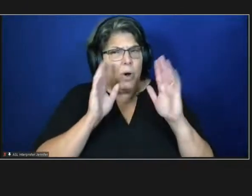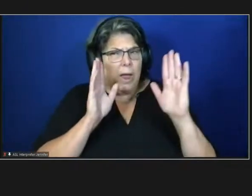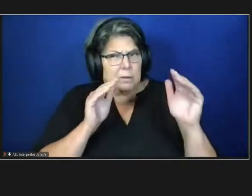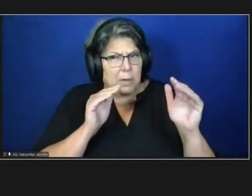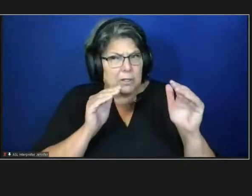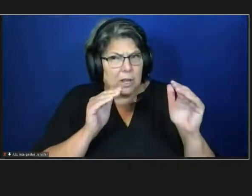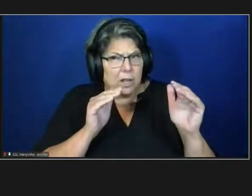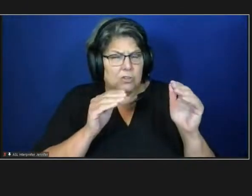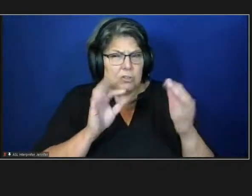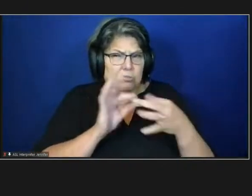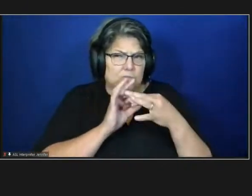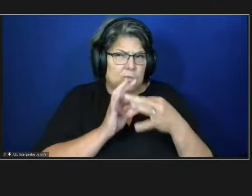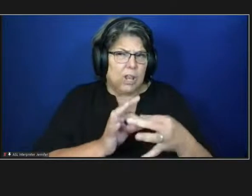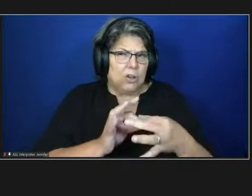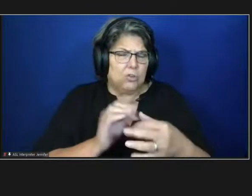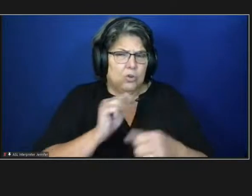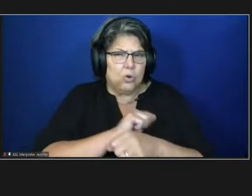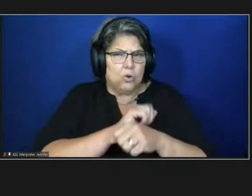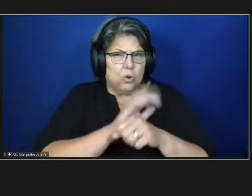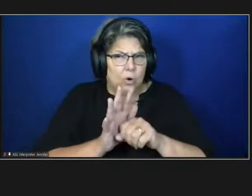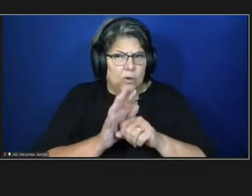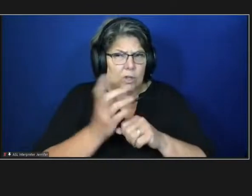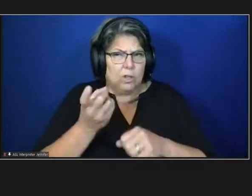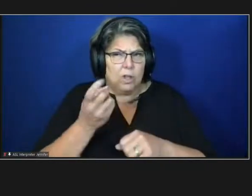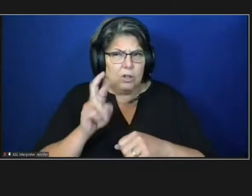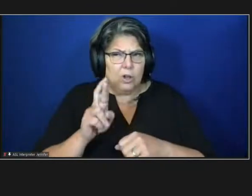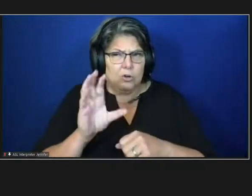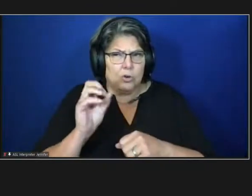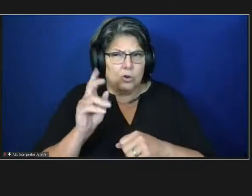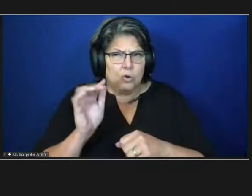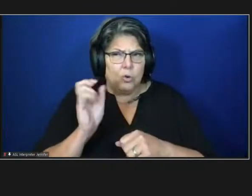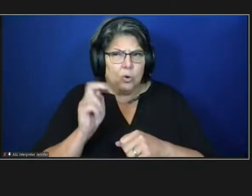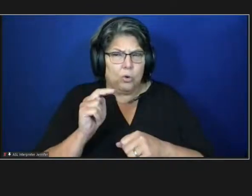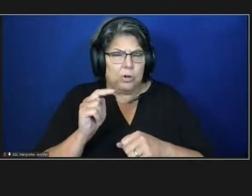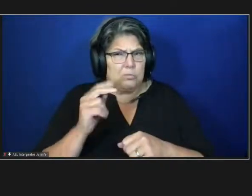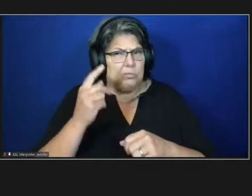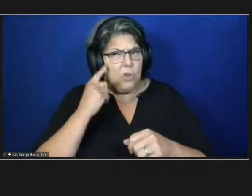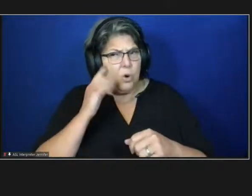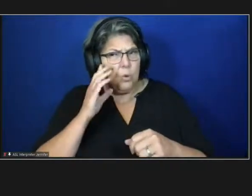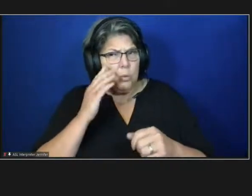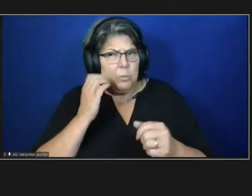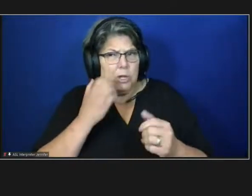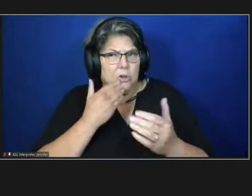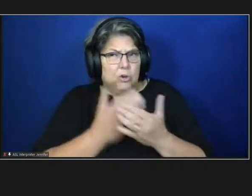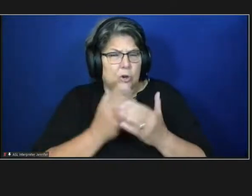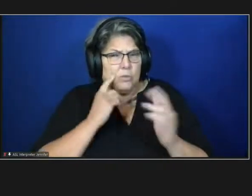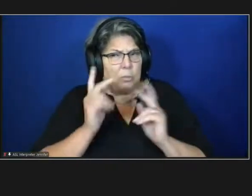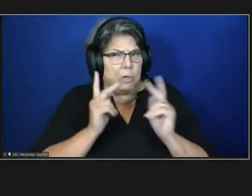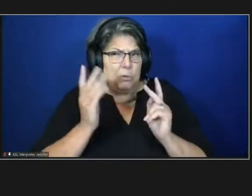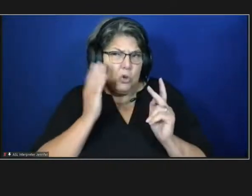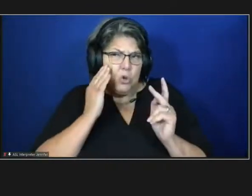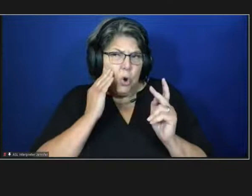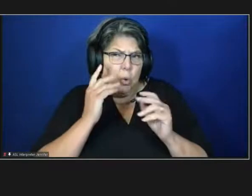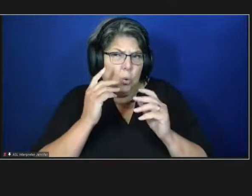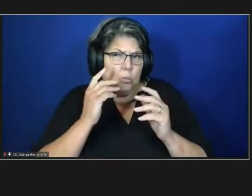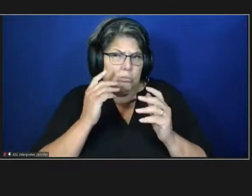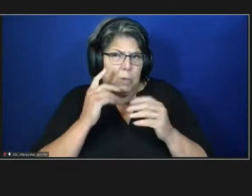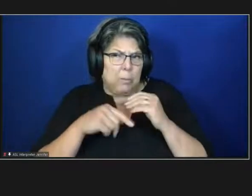related to COVID that Dr. Coren thought would be good for people to be aware might be